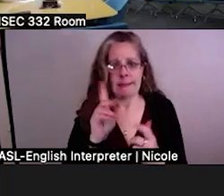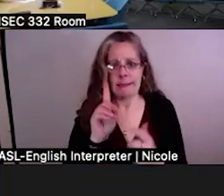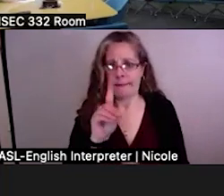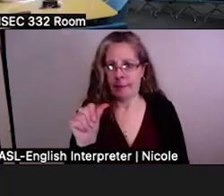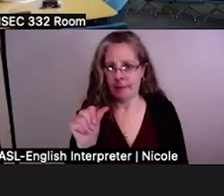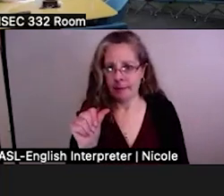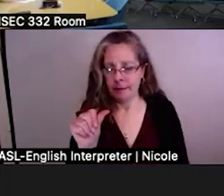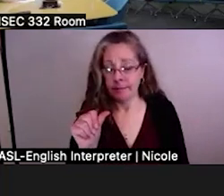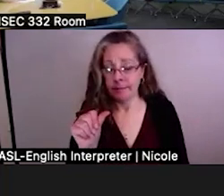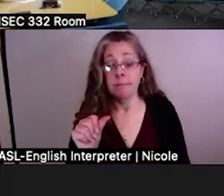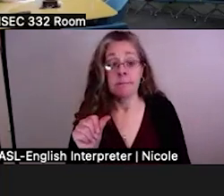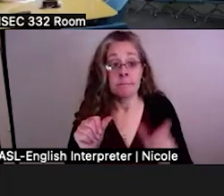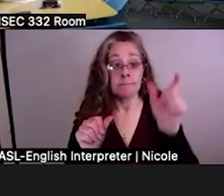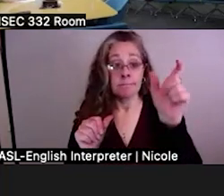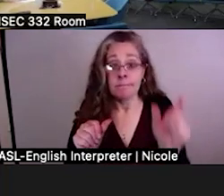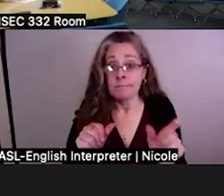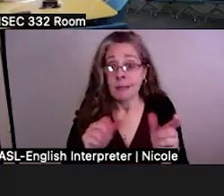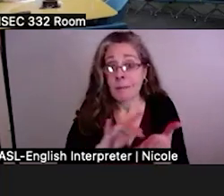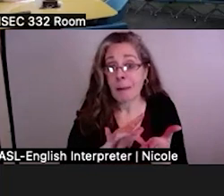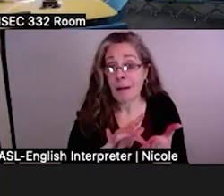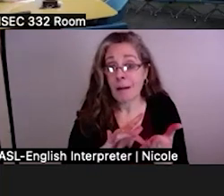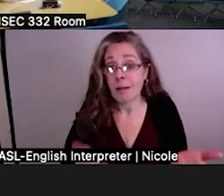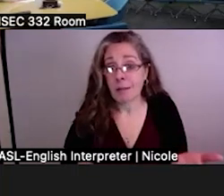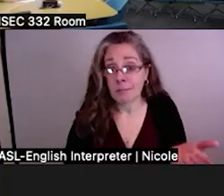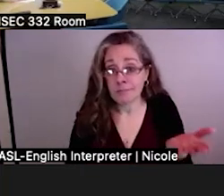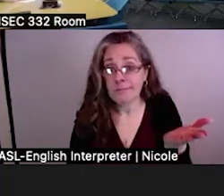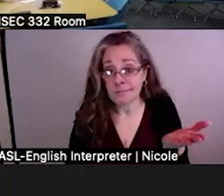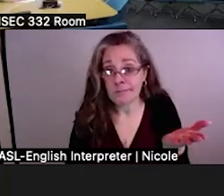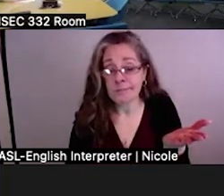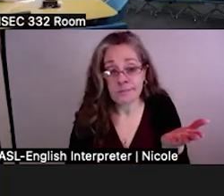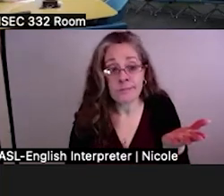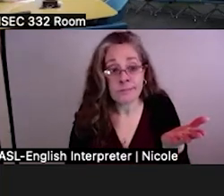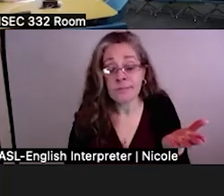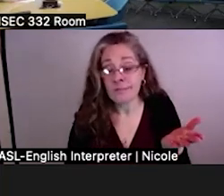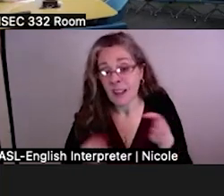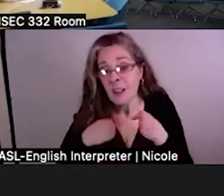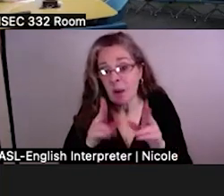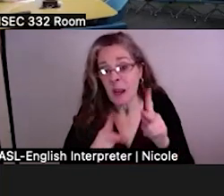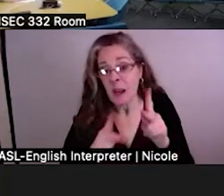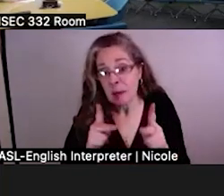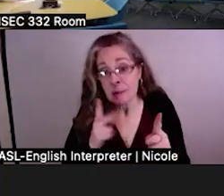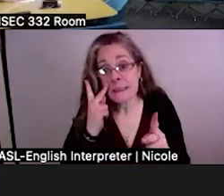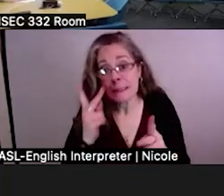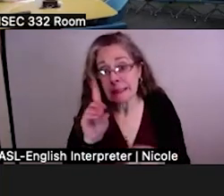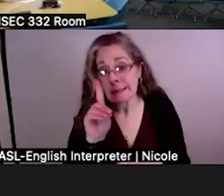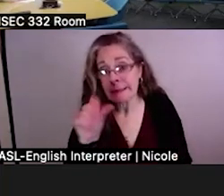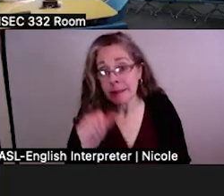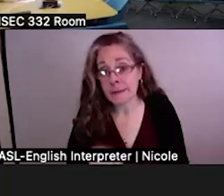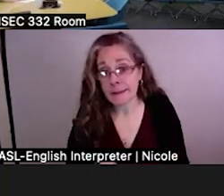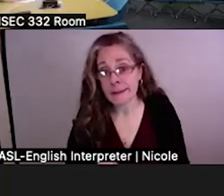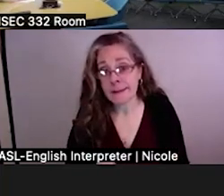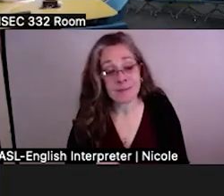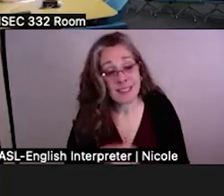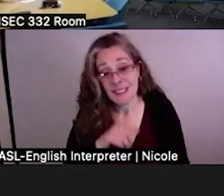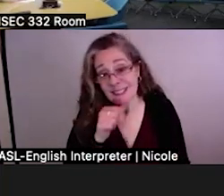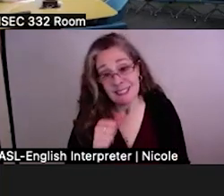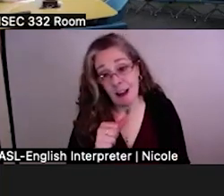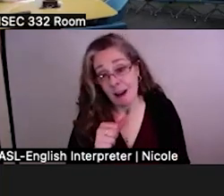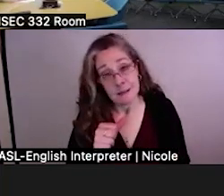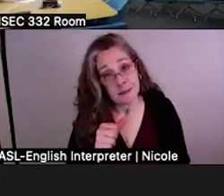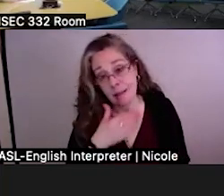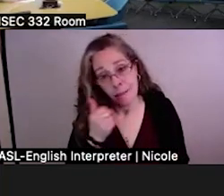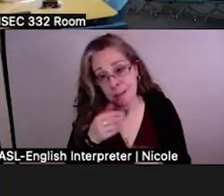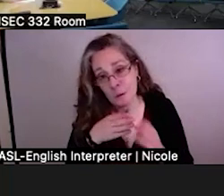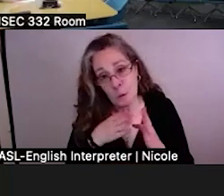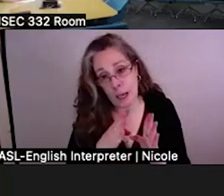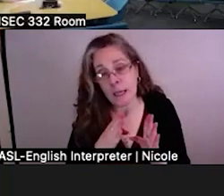just the typical way people have learned to look at disability. And it's not the ideal way. And we're moving from